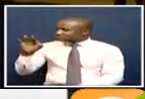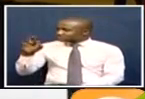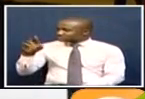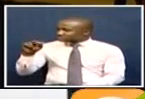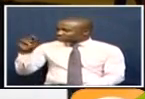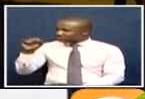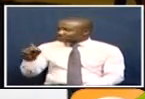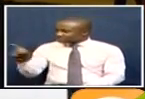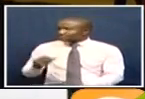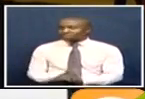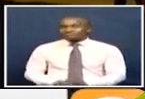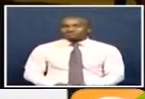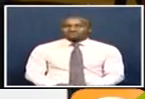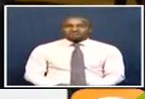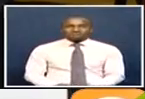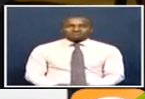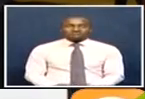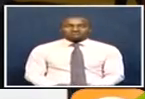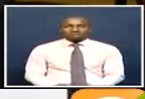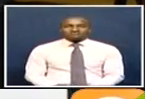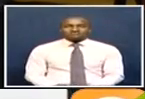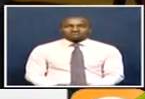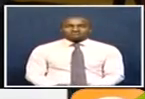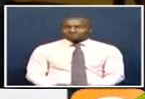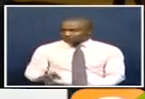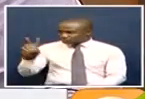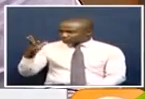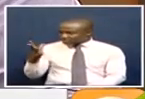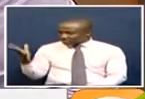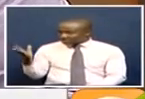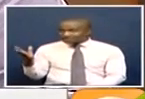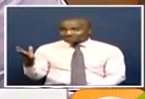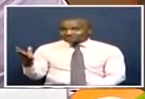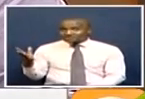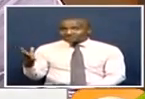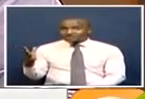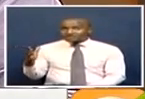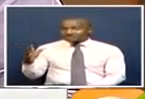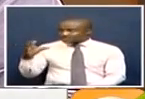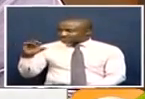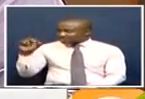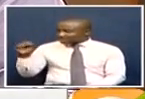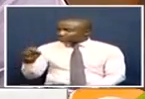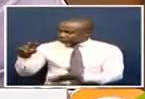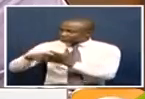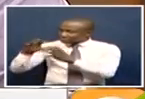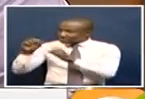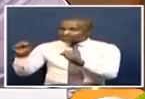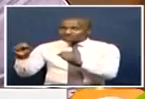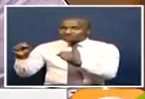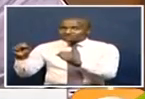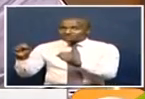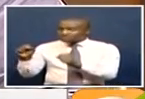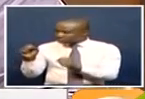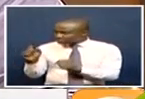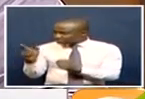Brother Francis. Oh, brother, father, yeah. Whatever. Dear. Yeah. Two things. Cyrus Jirongo is running for president. Of course. Did he pay you